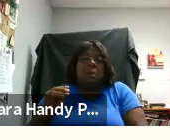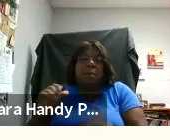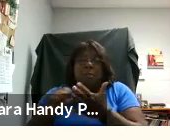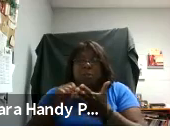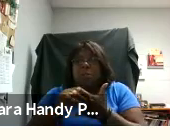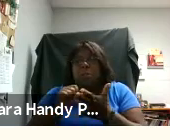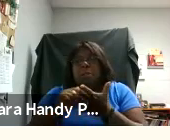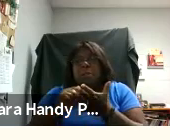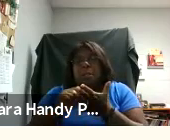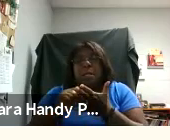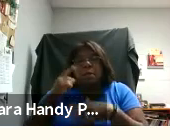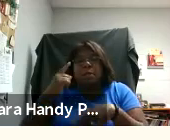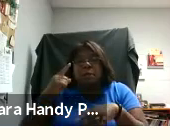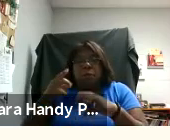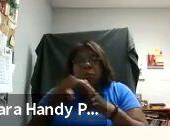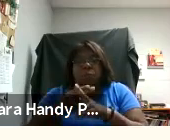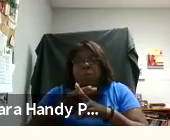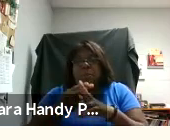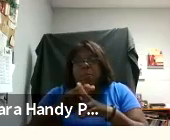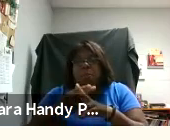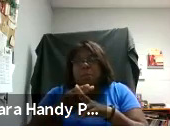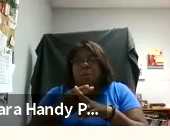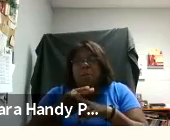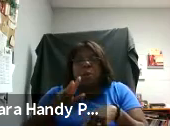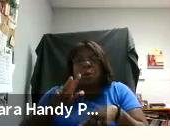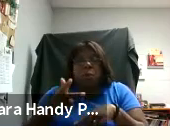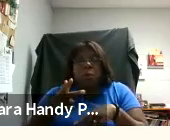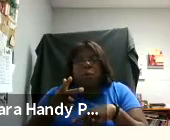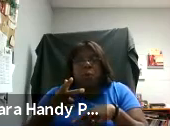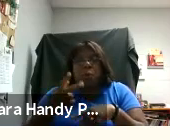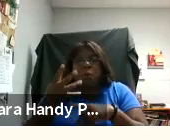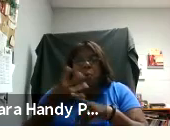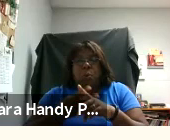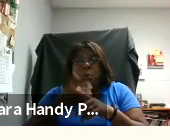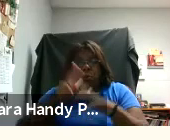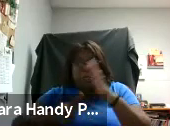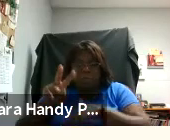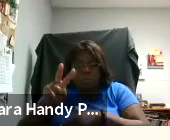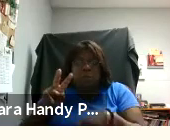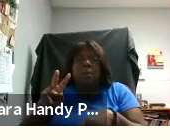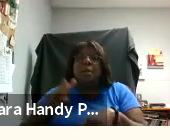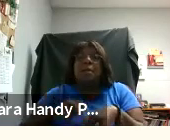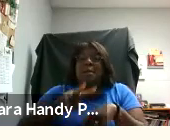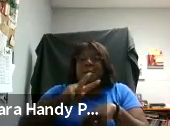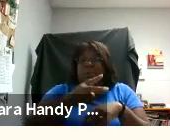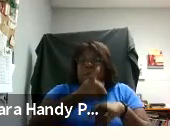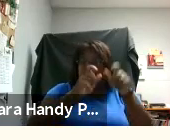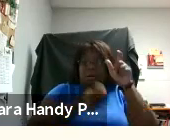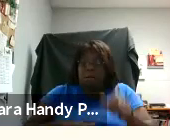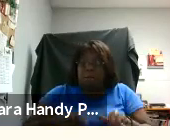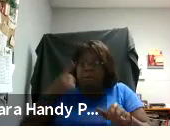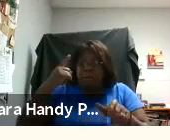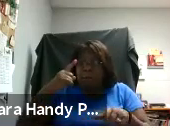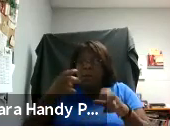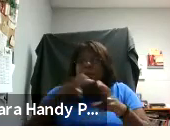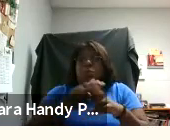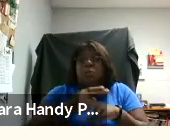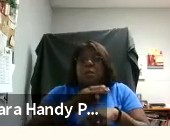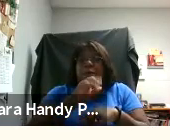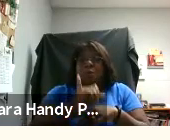is based upon using the third quarter projections. And then the second column is based upon using the fiscal